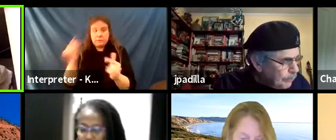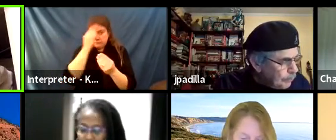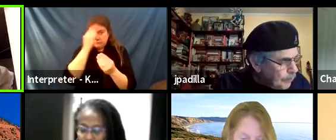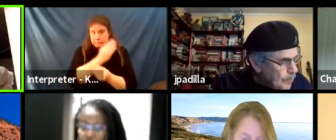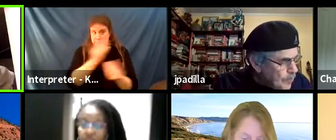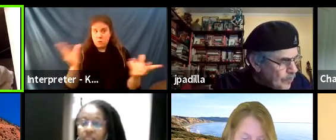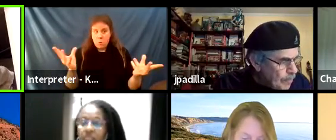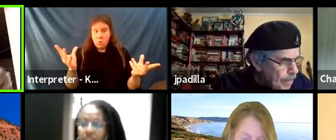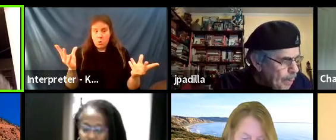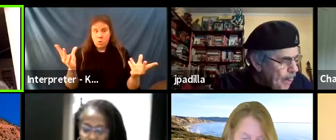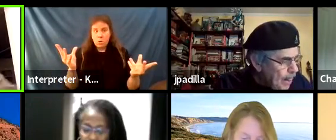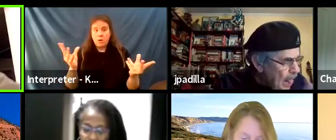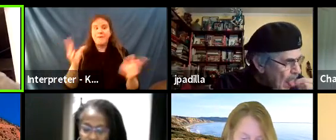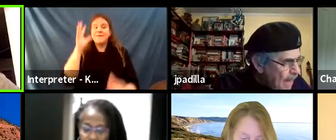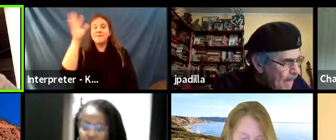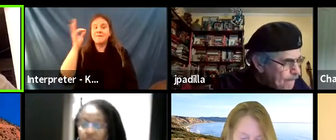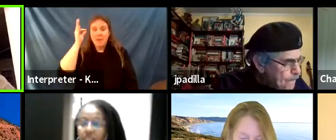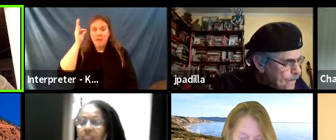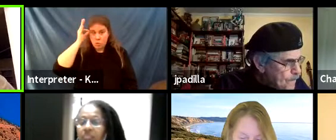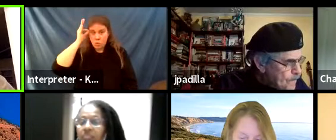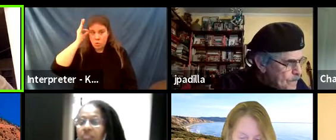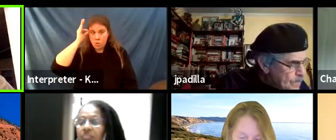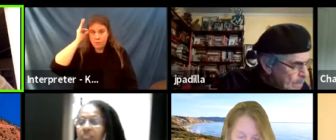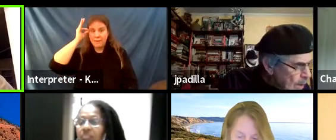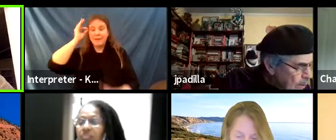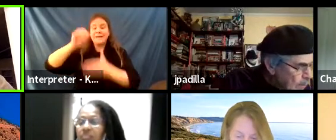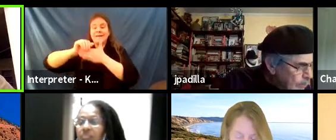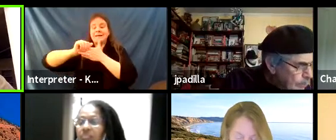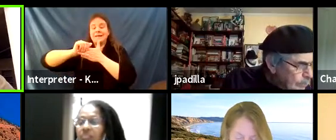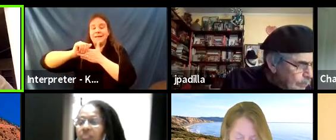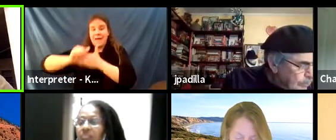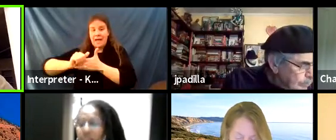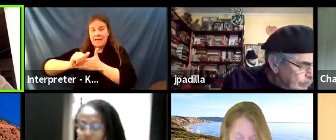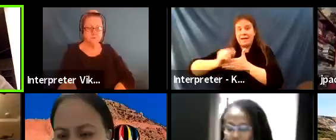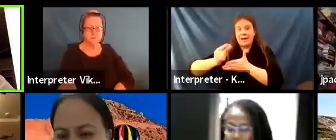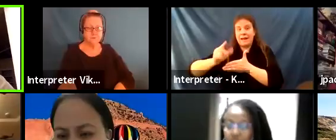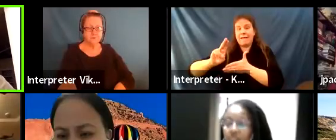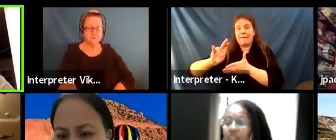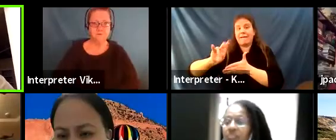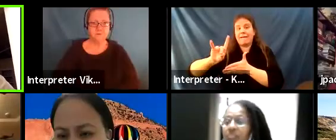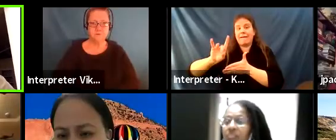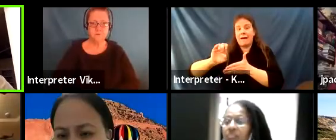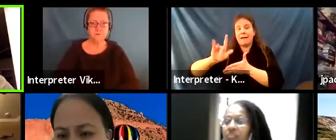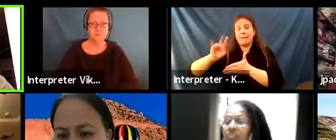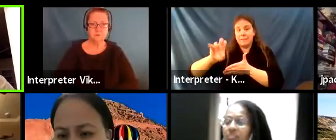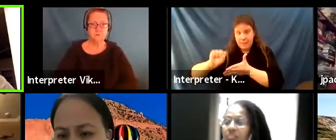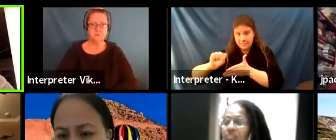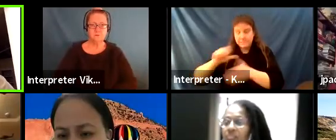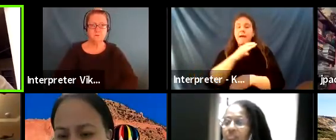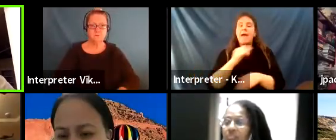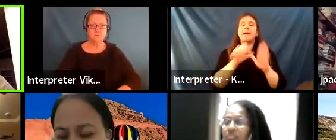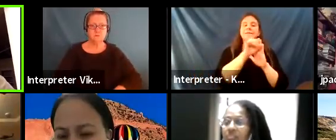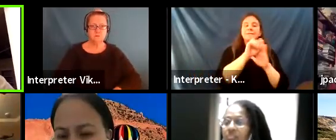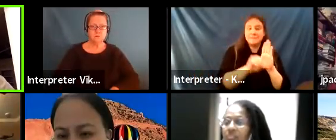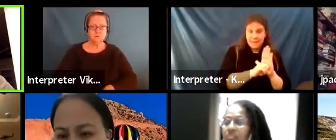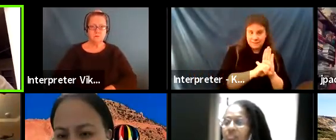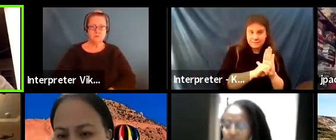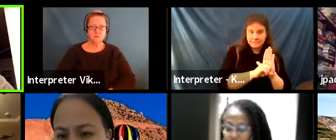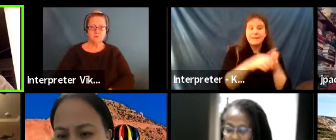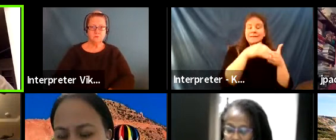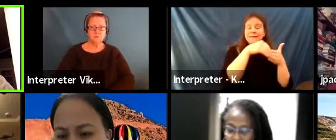the federal guidelines. These are and these are our state guidelines as well. There are